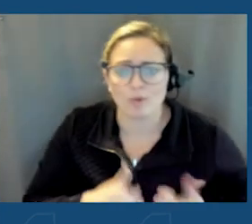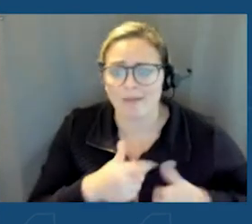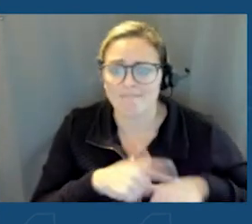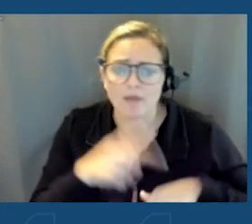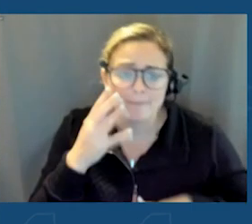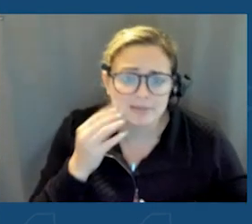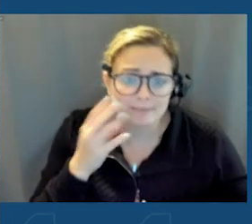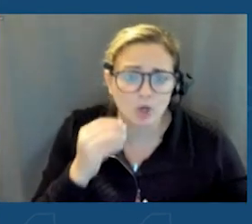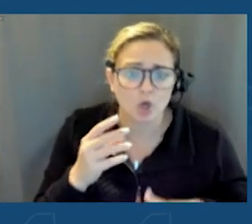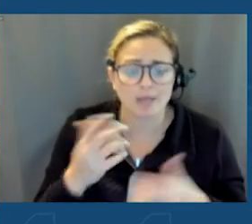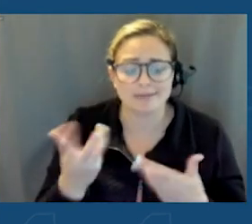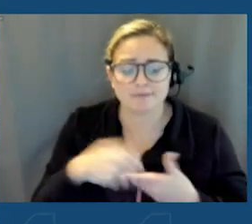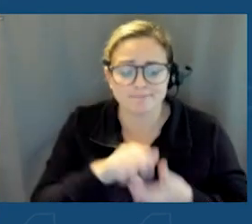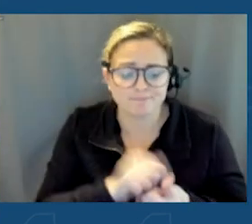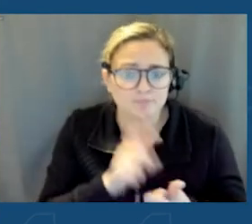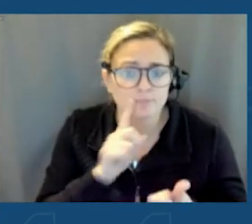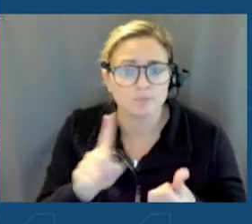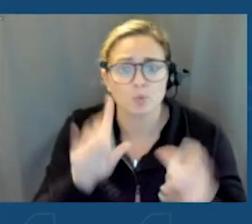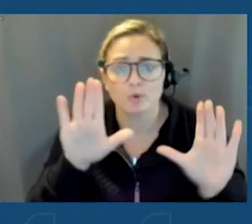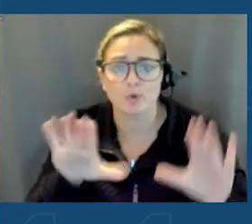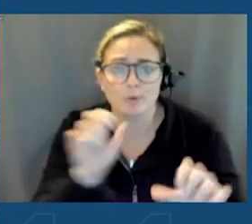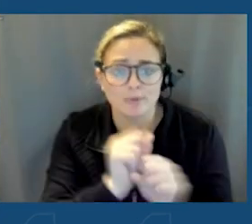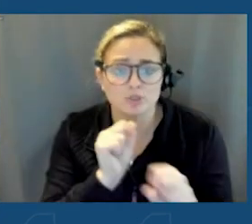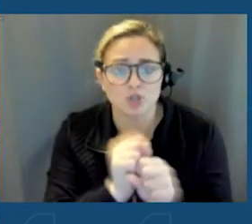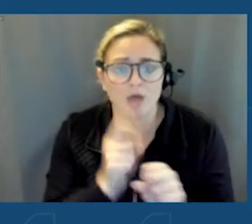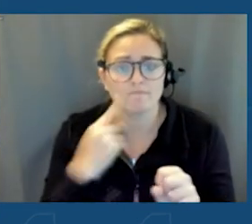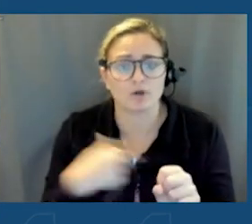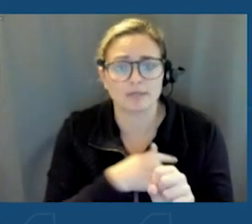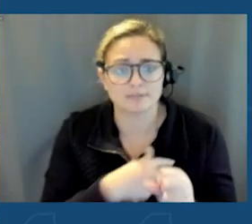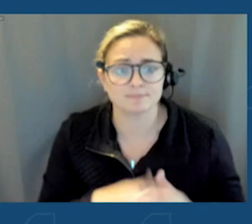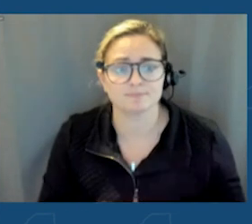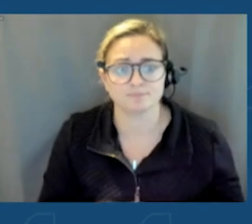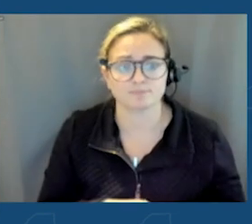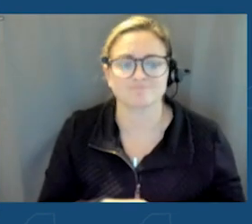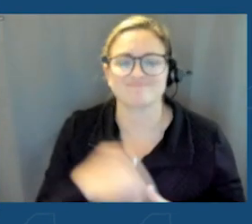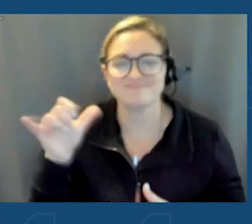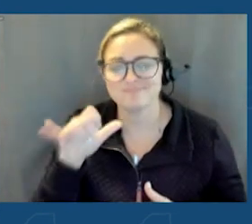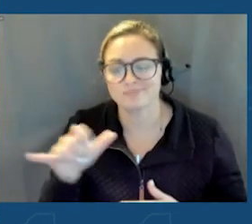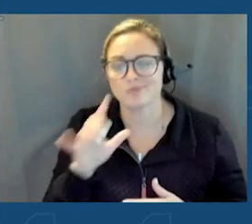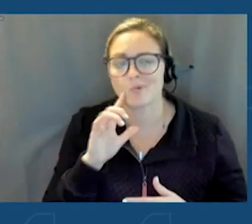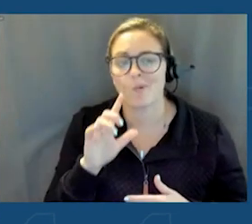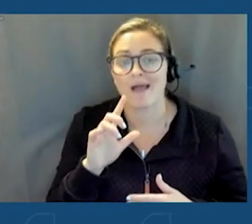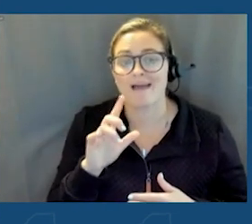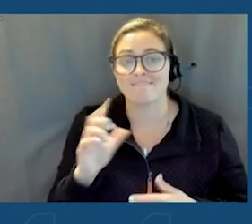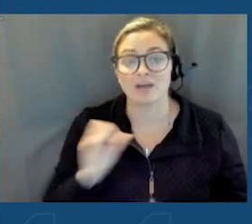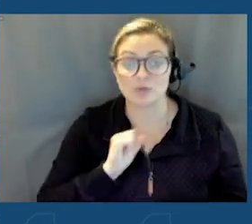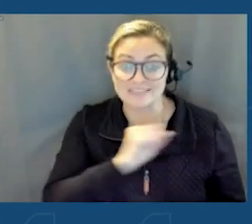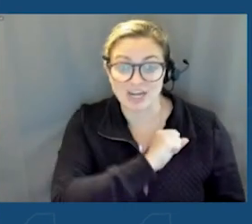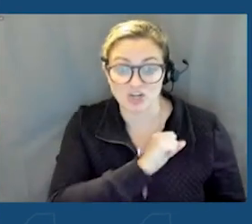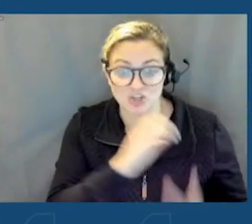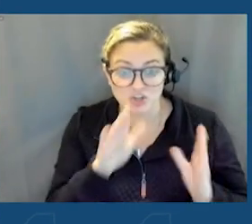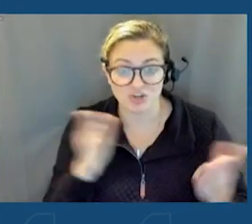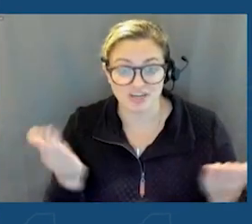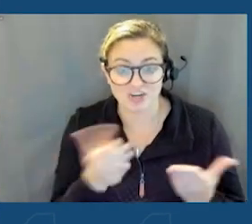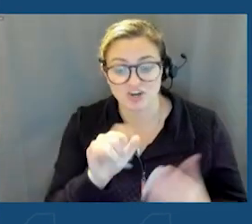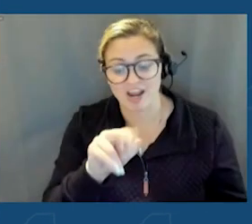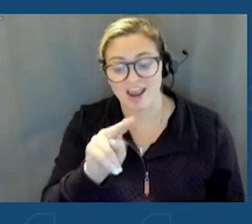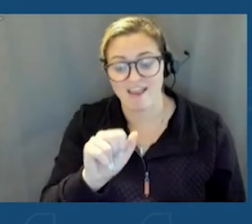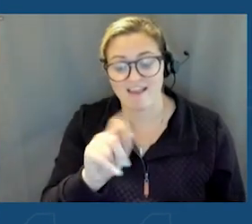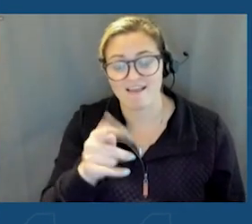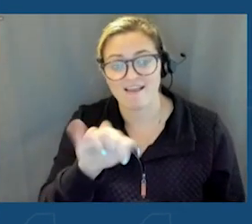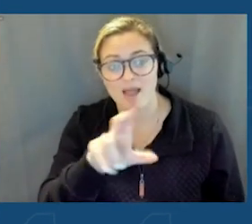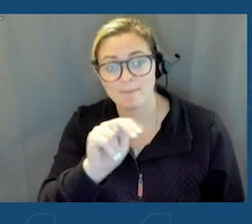this field to do an incredible job for us here as well. We also have a number of our senators here, Senator Anna Kaplan, Senator